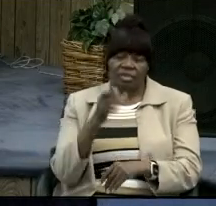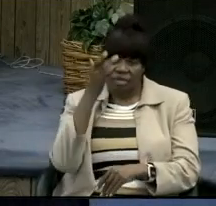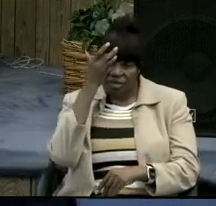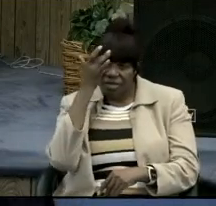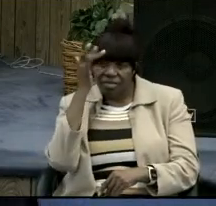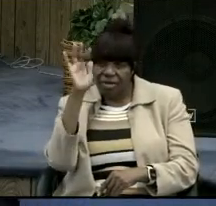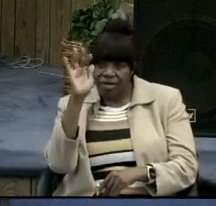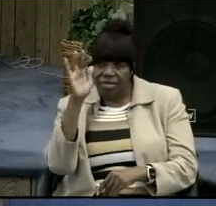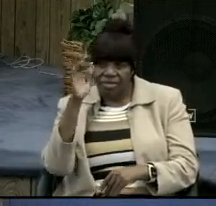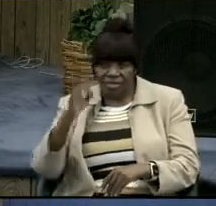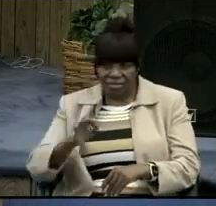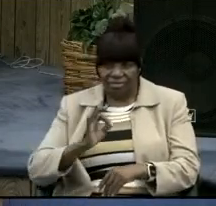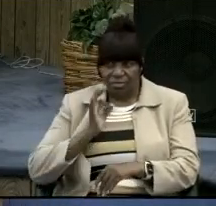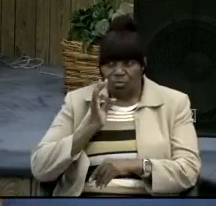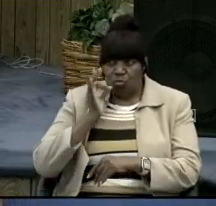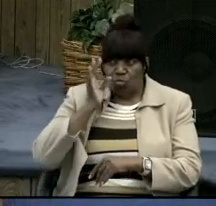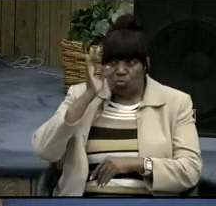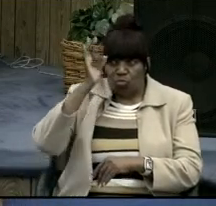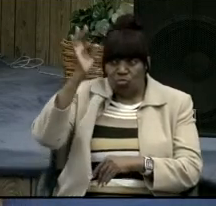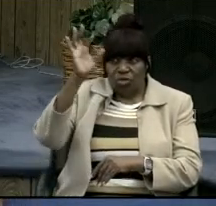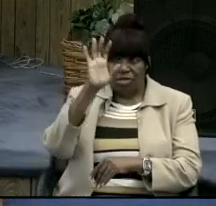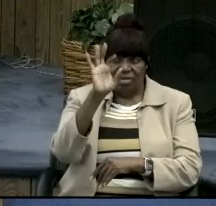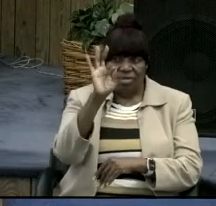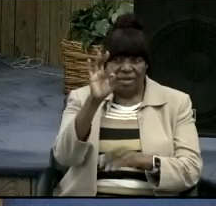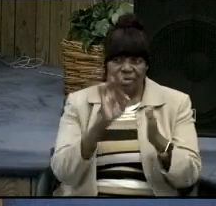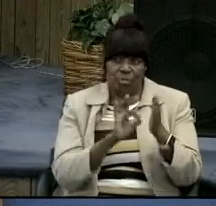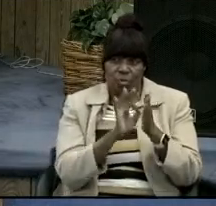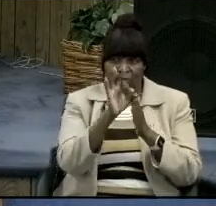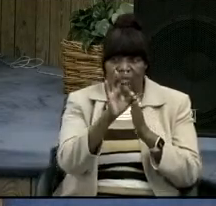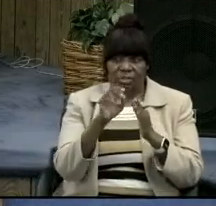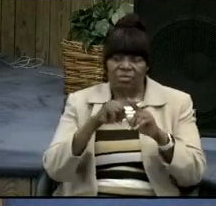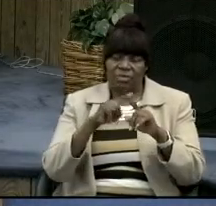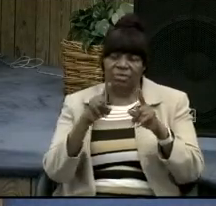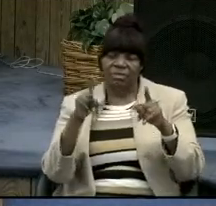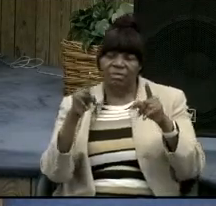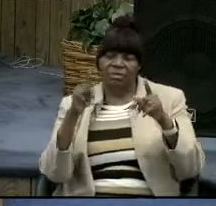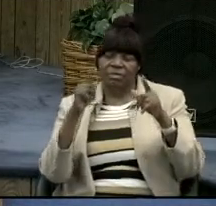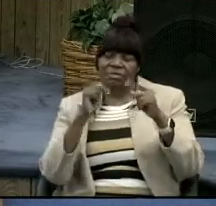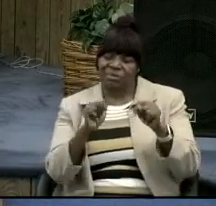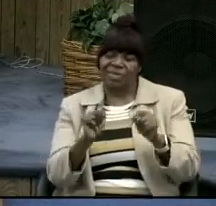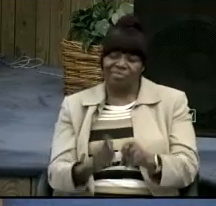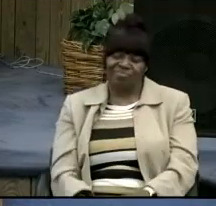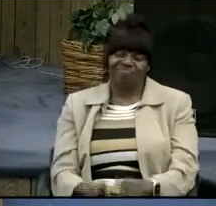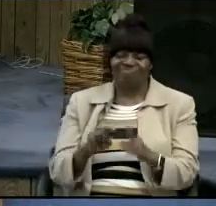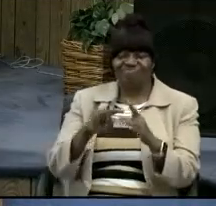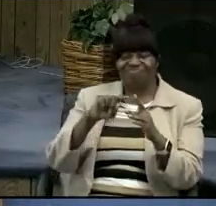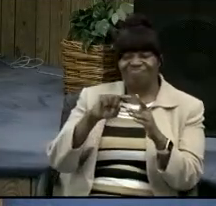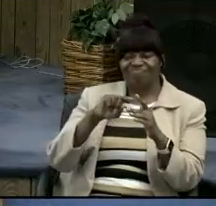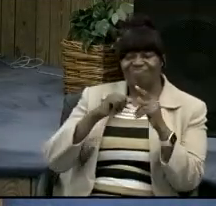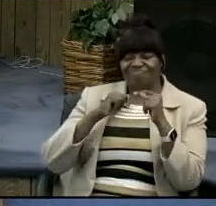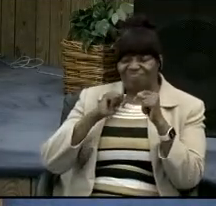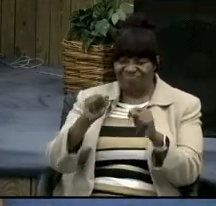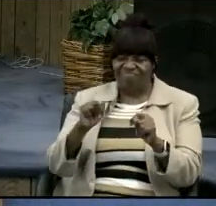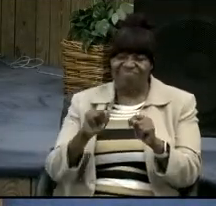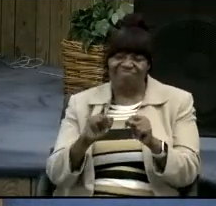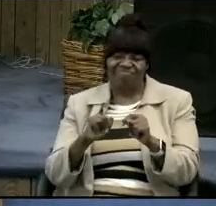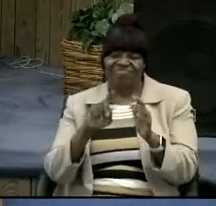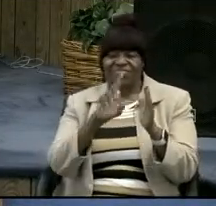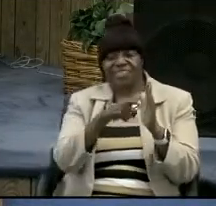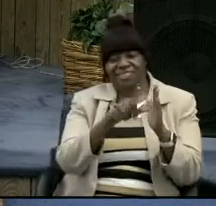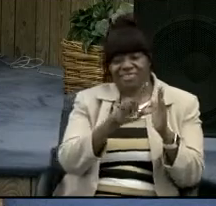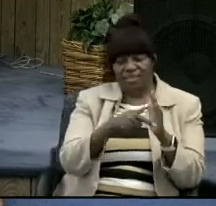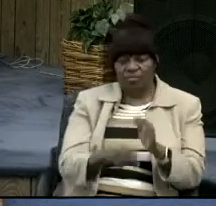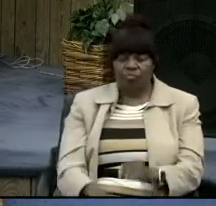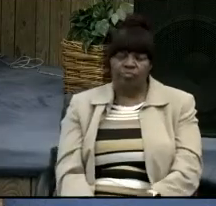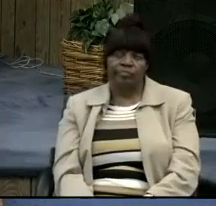9 points. That'll work right there. But if you try to start it later, it can be done, but it will